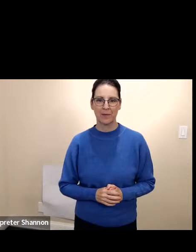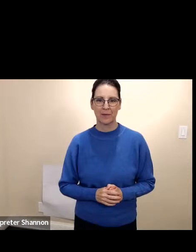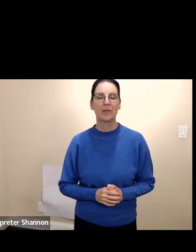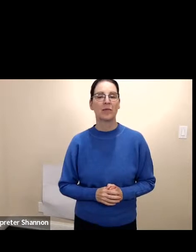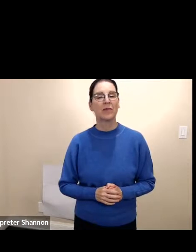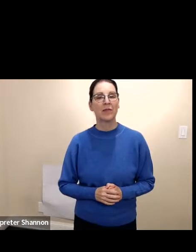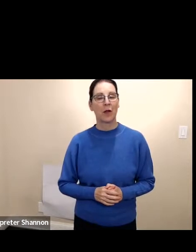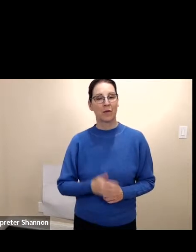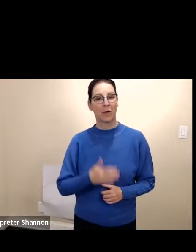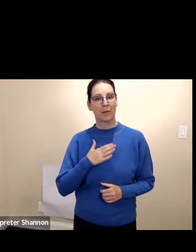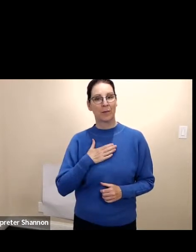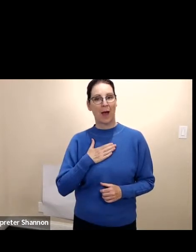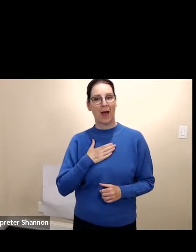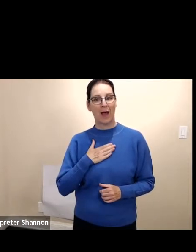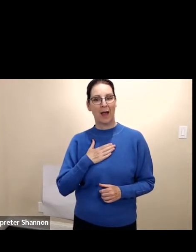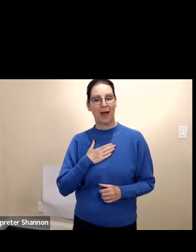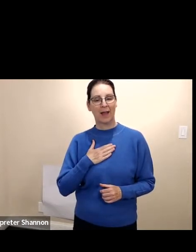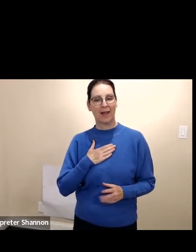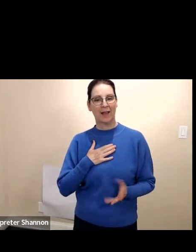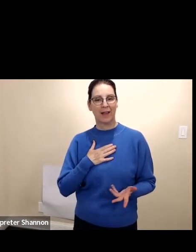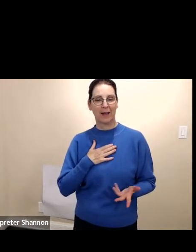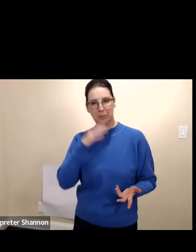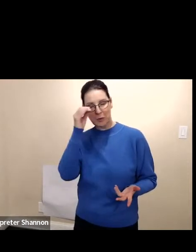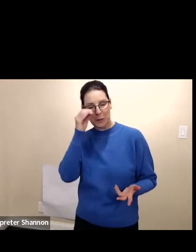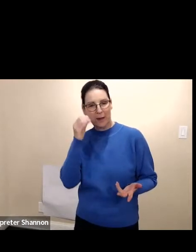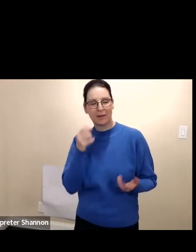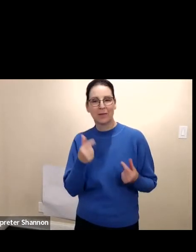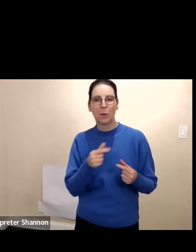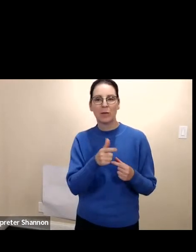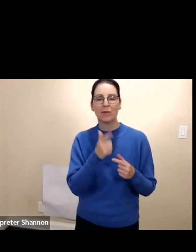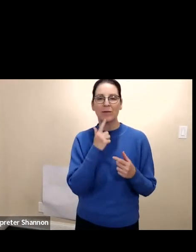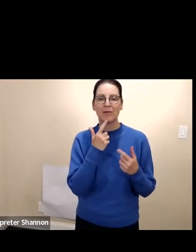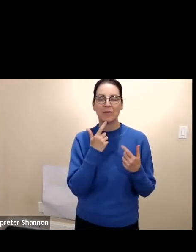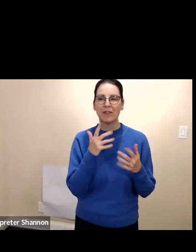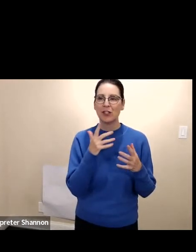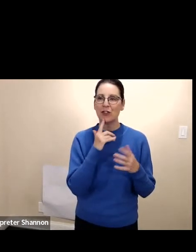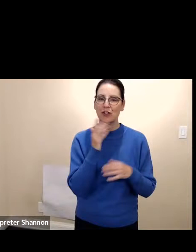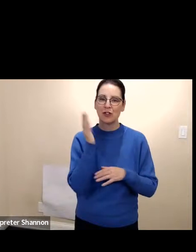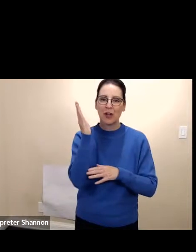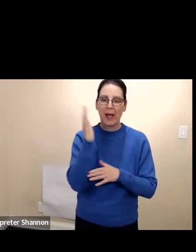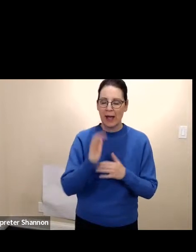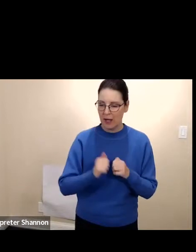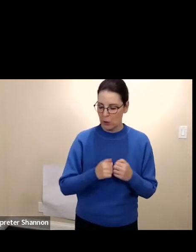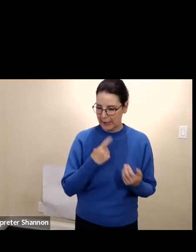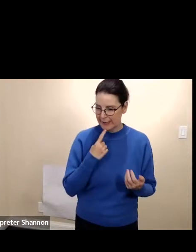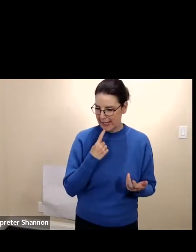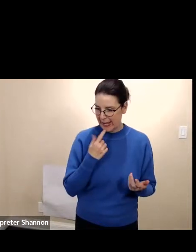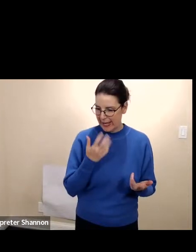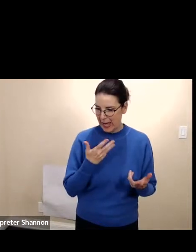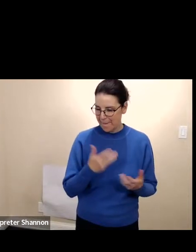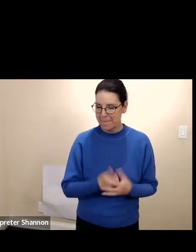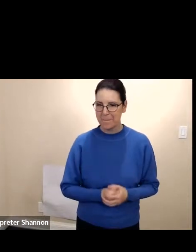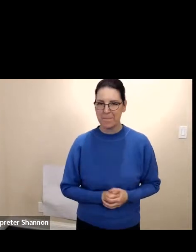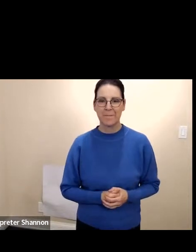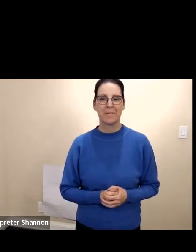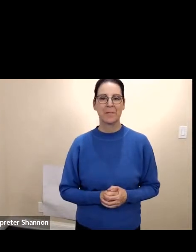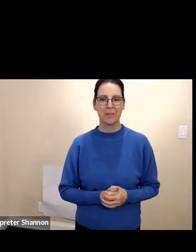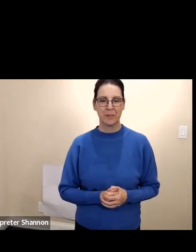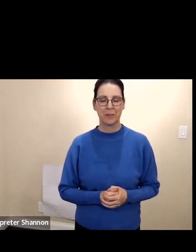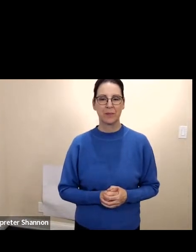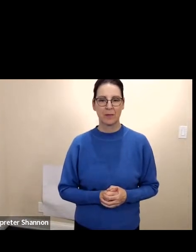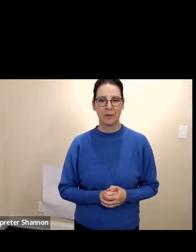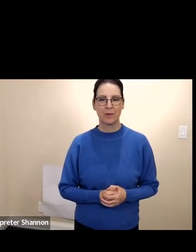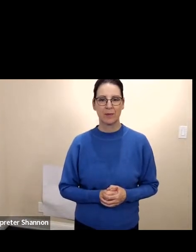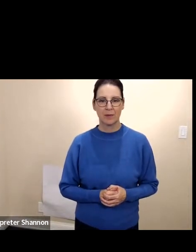my perspective but as you were ending there it was uh how do I say this but um I when I